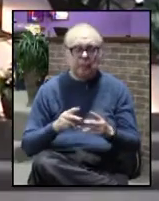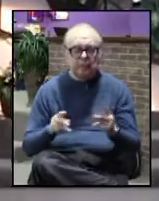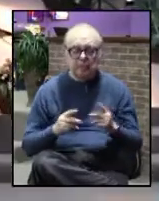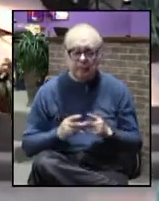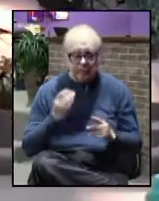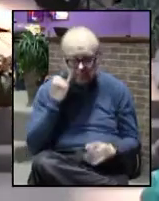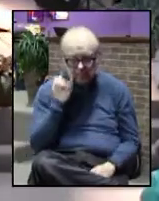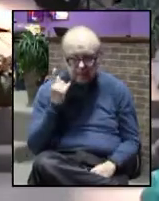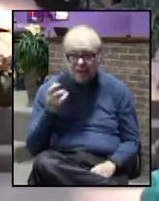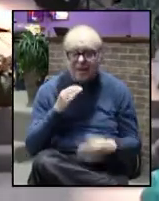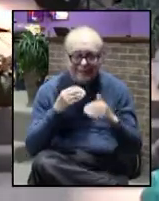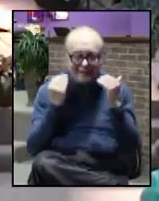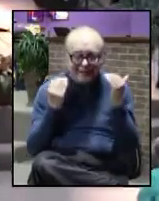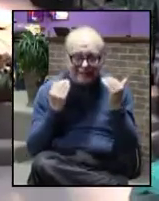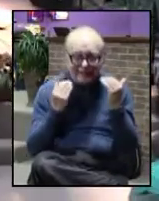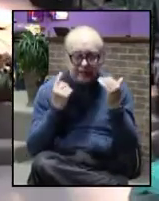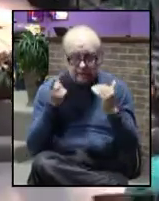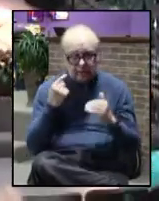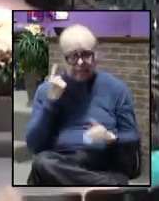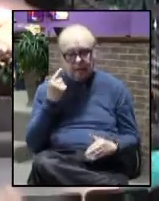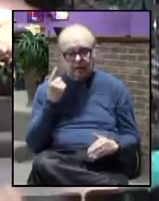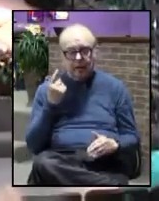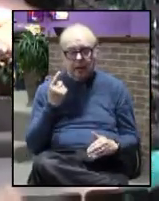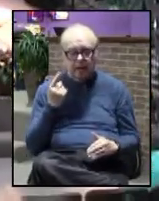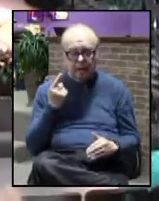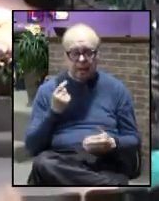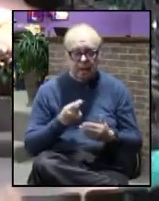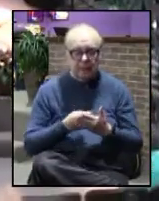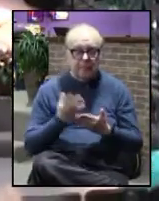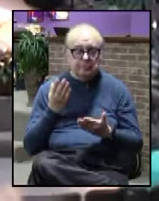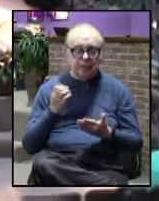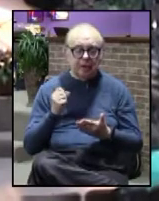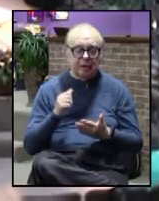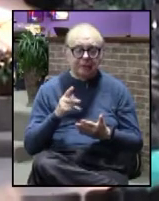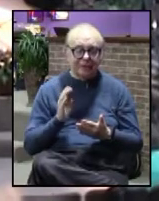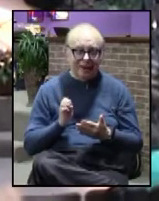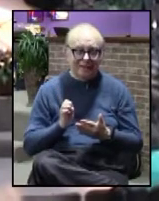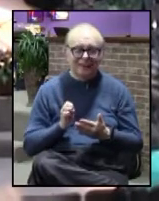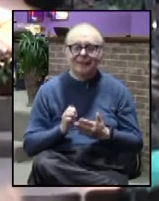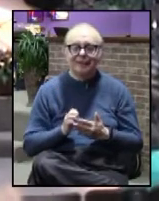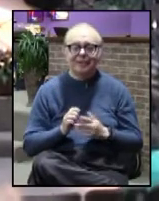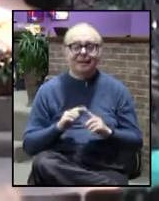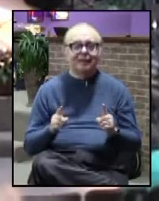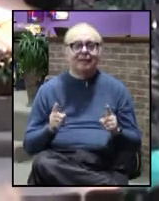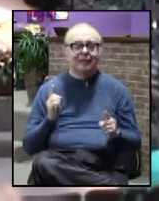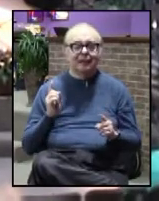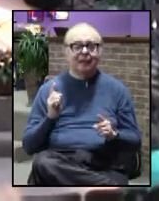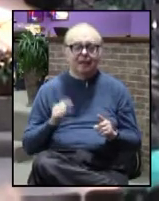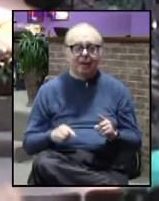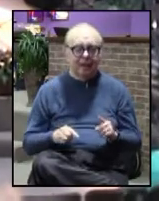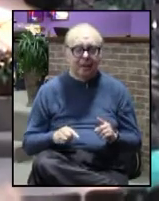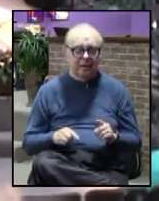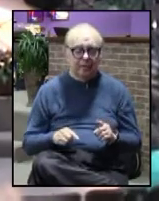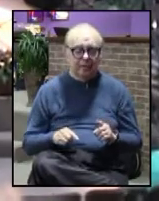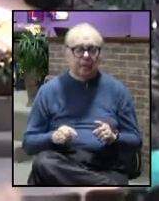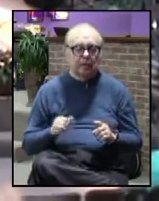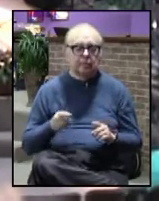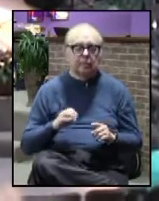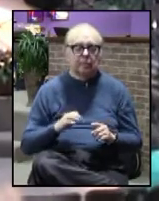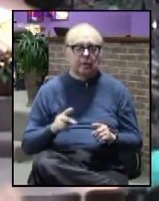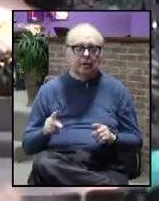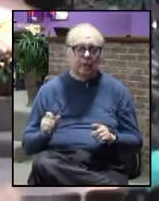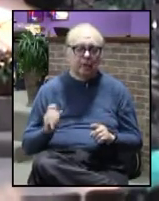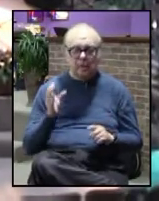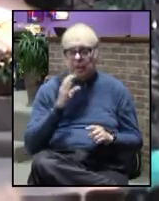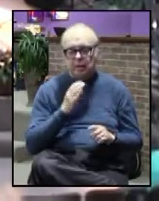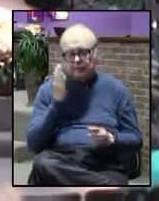If they were to smile, you would think that they just bought a sale, okay? But what you got is you got a bunch of grumpy people looking for